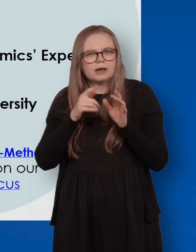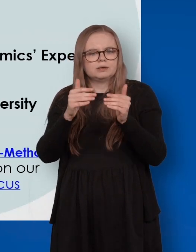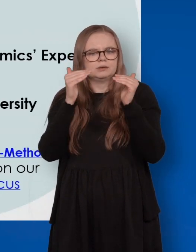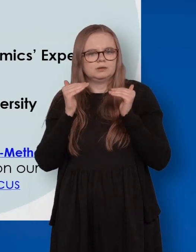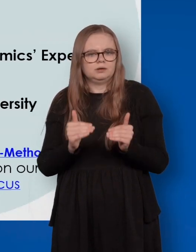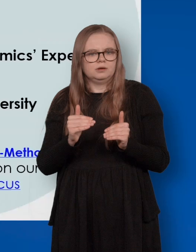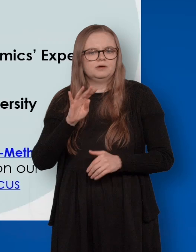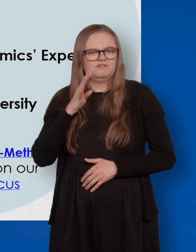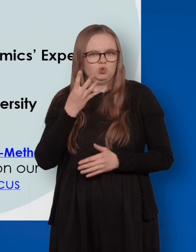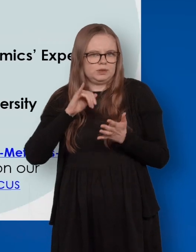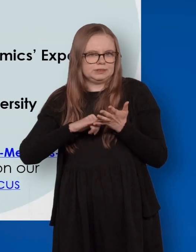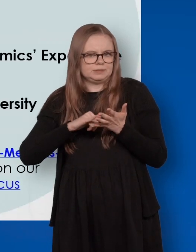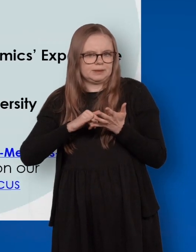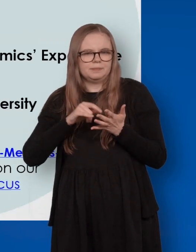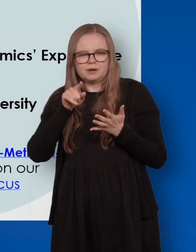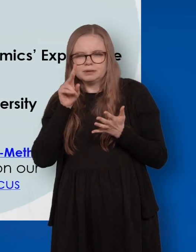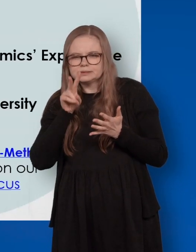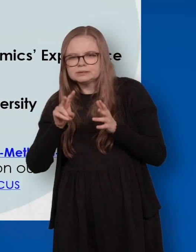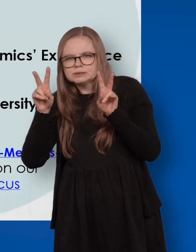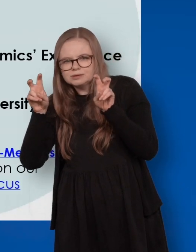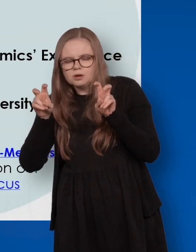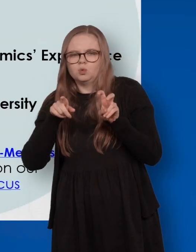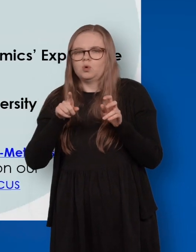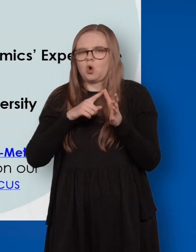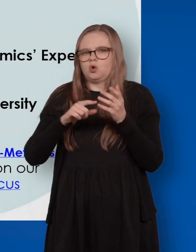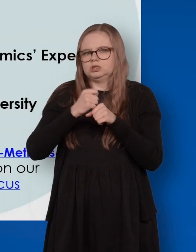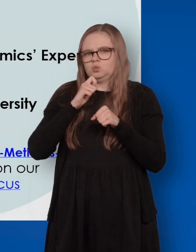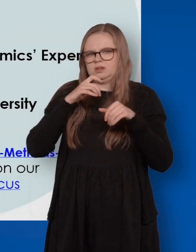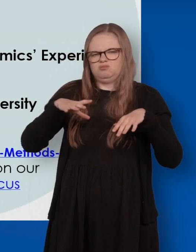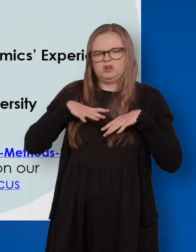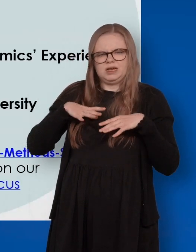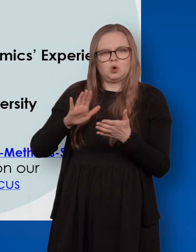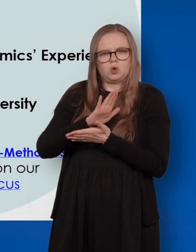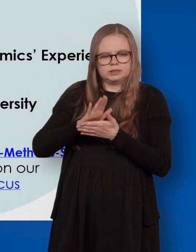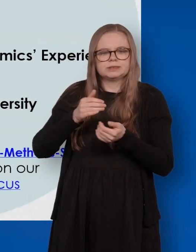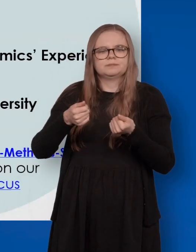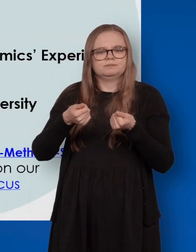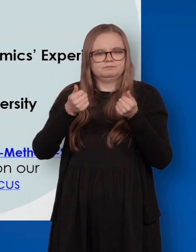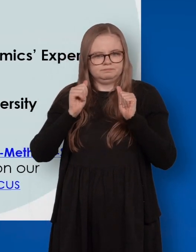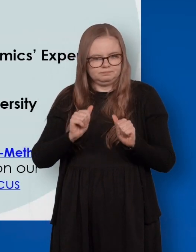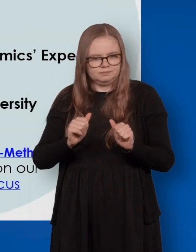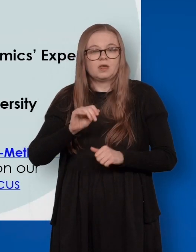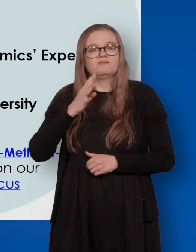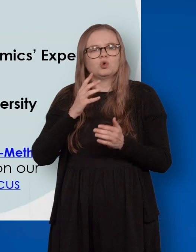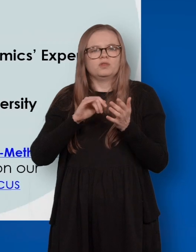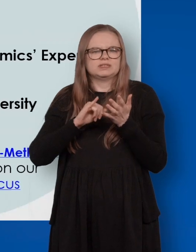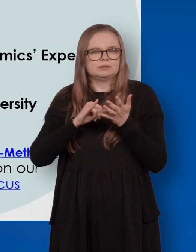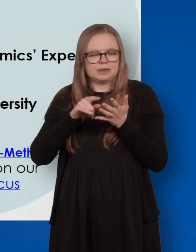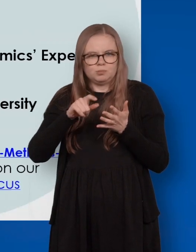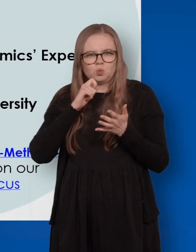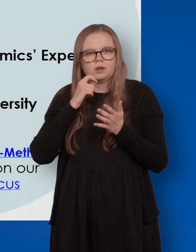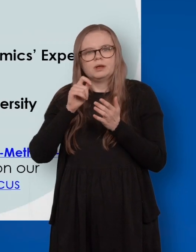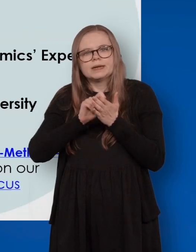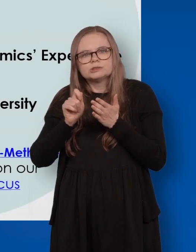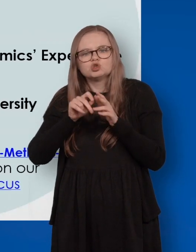gender, 4th of September, so we take a break for August just for the holidays. 4th of September, we have literature review and